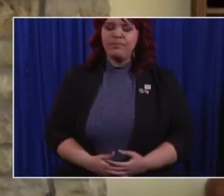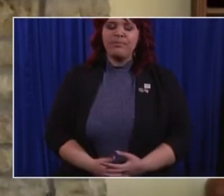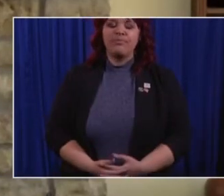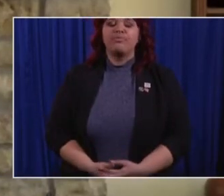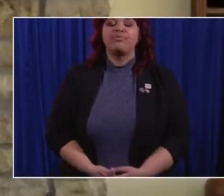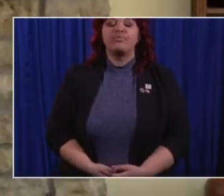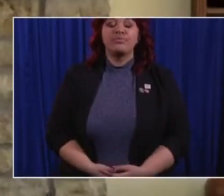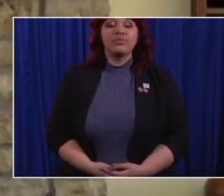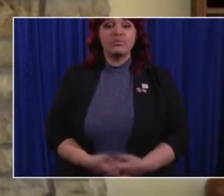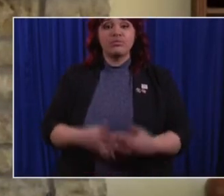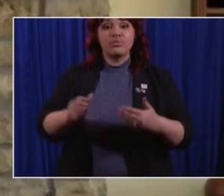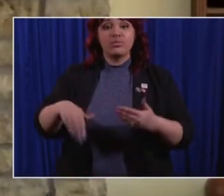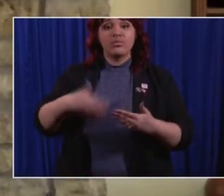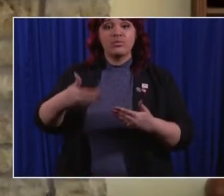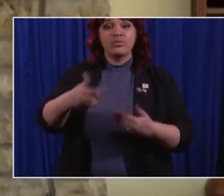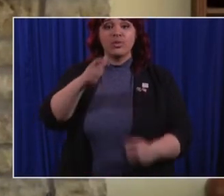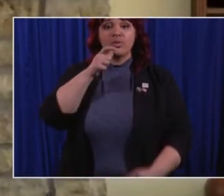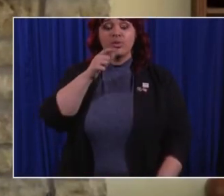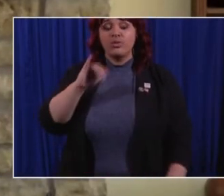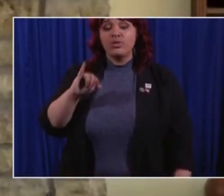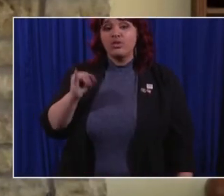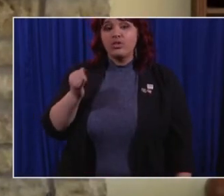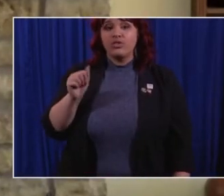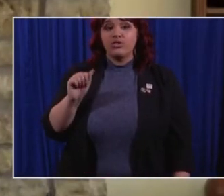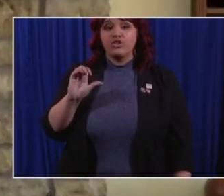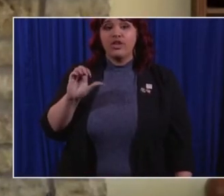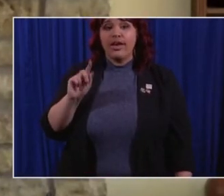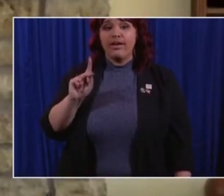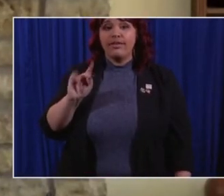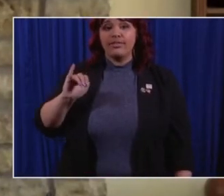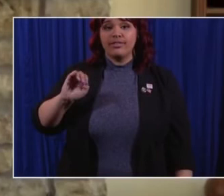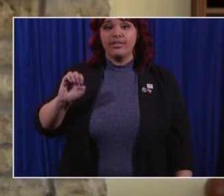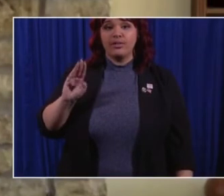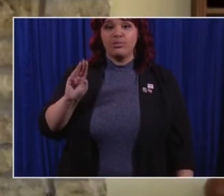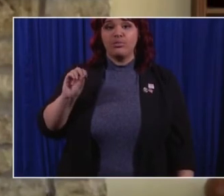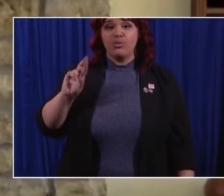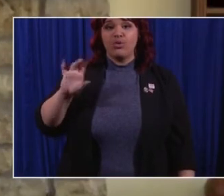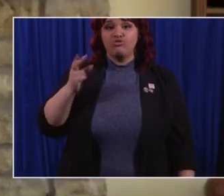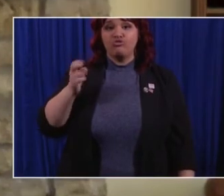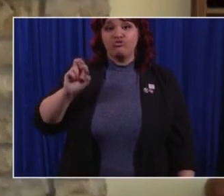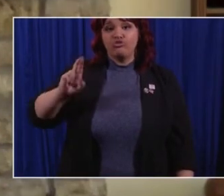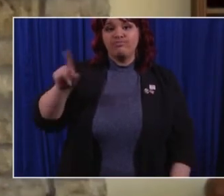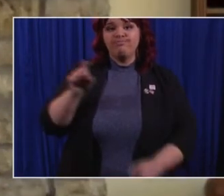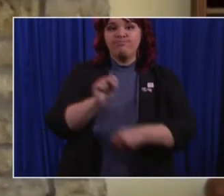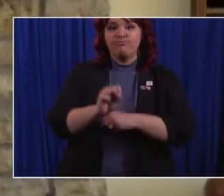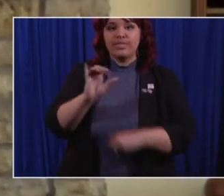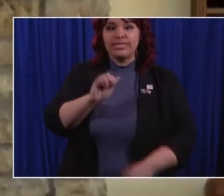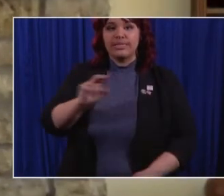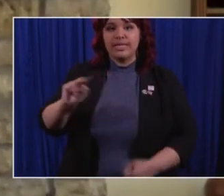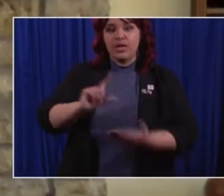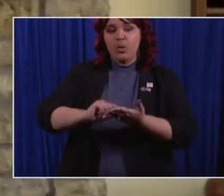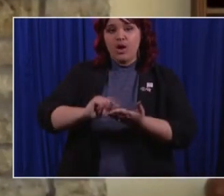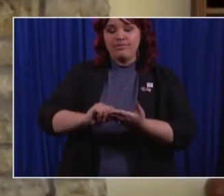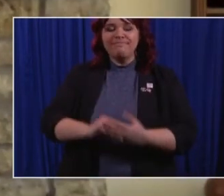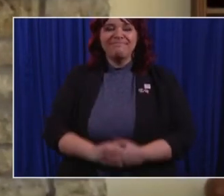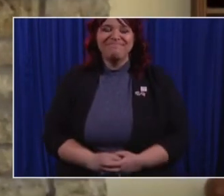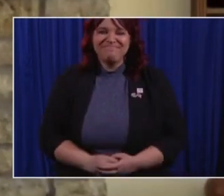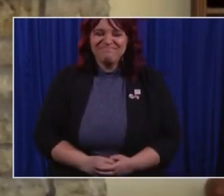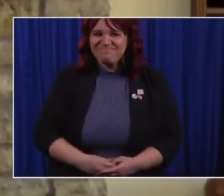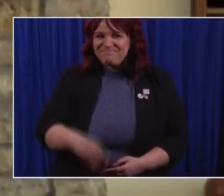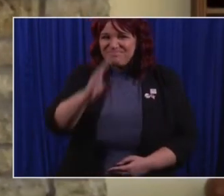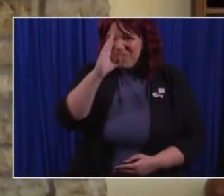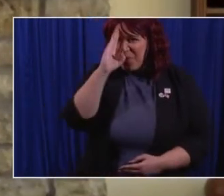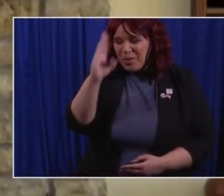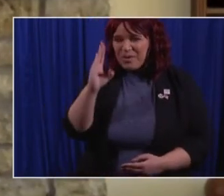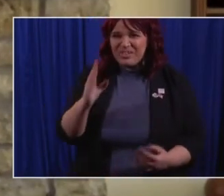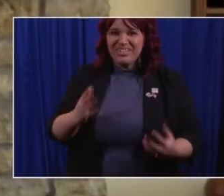Next question is from Jackie Borchard at the Cincinnati Enquirer. Jackie. Hi, Governor. There's obviously